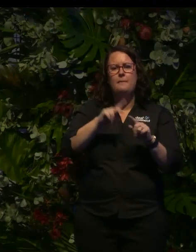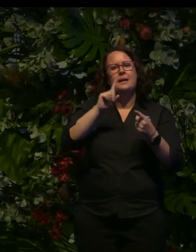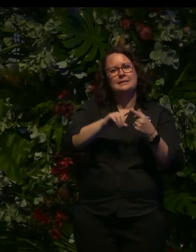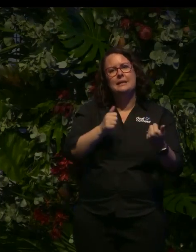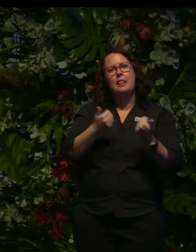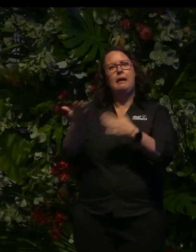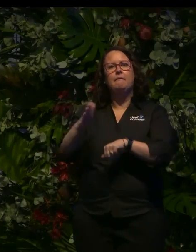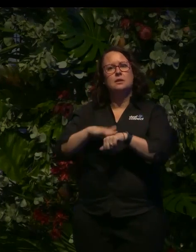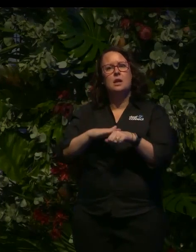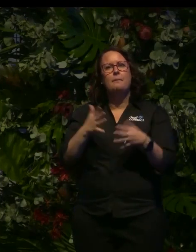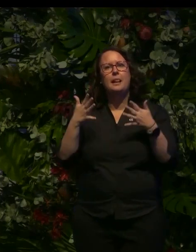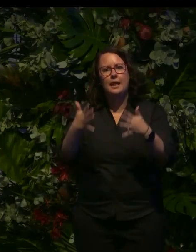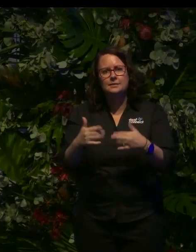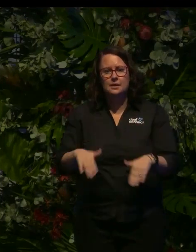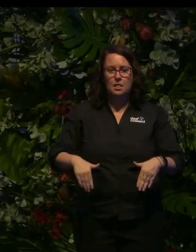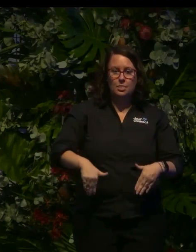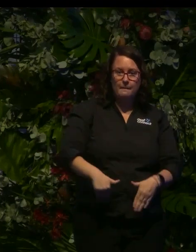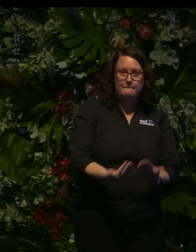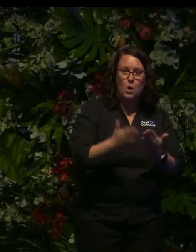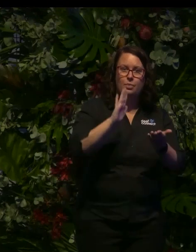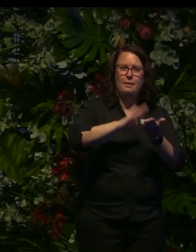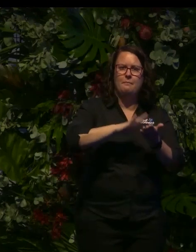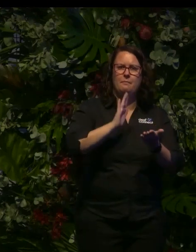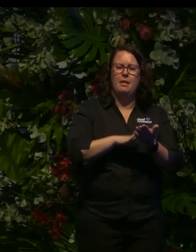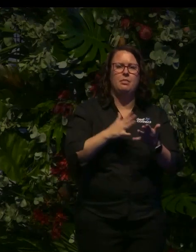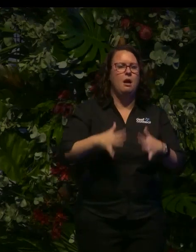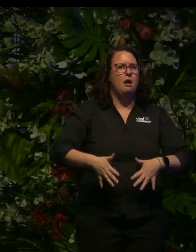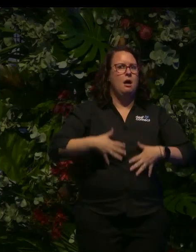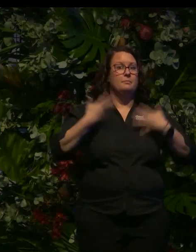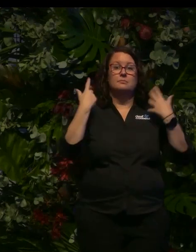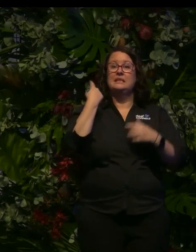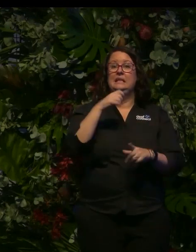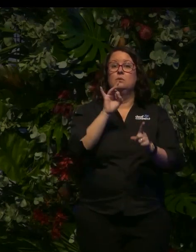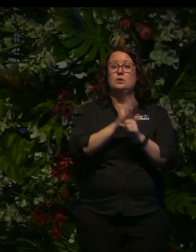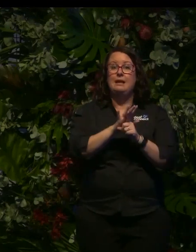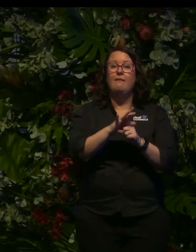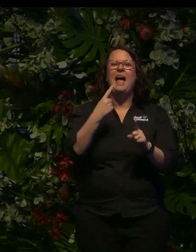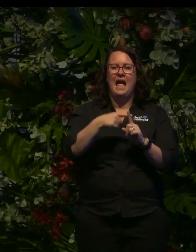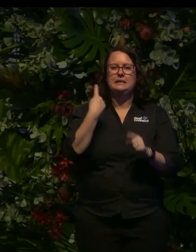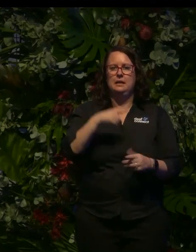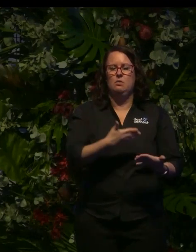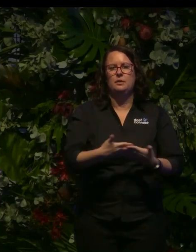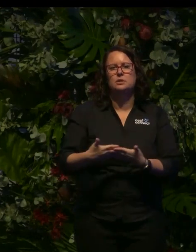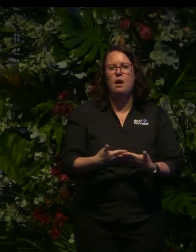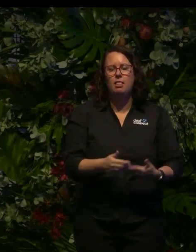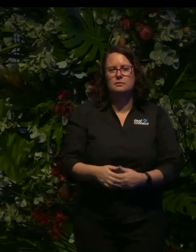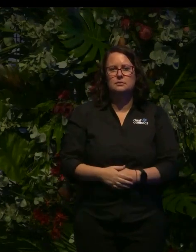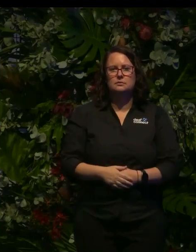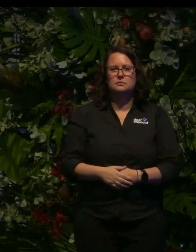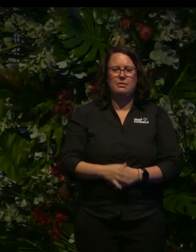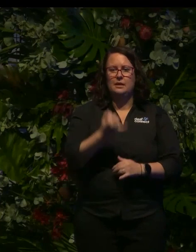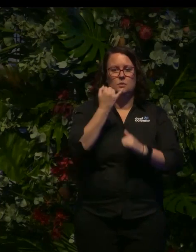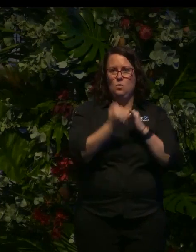with the child. The birth mother took this very badly and killed herself and the child. Oh, the worst case that's